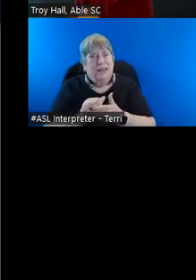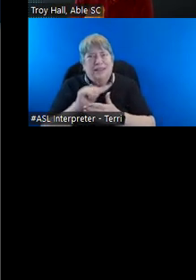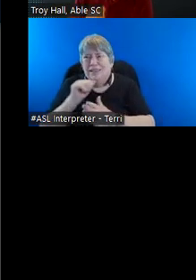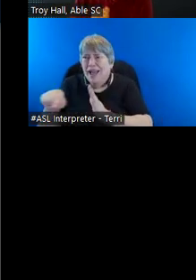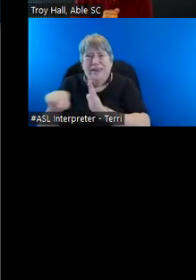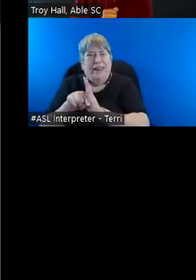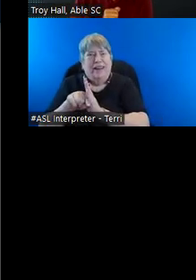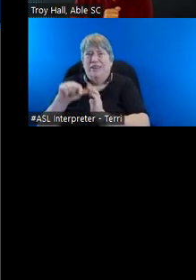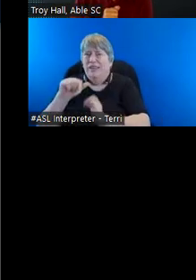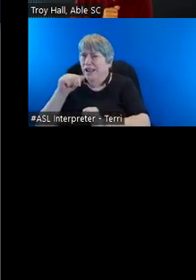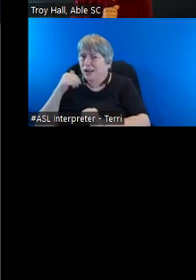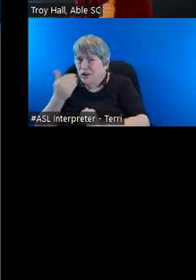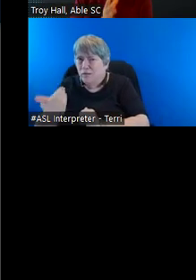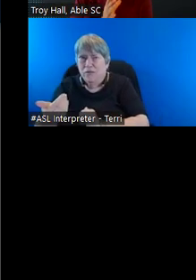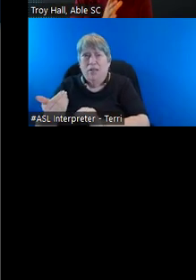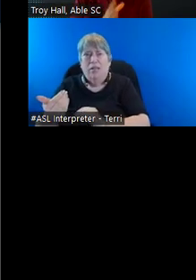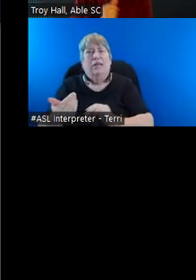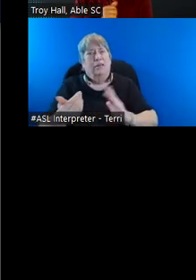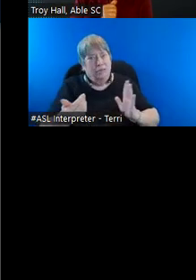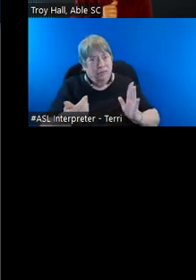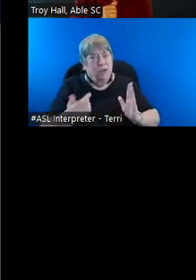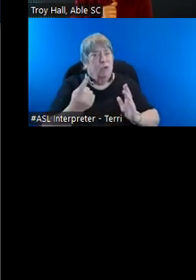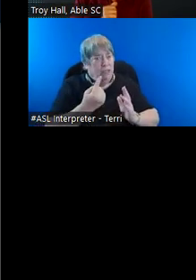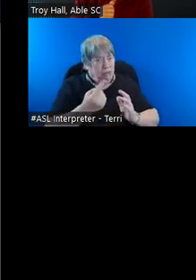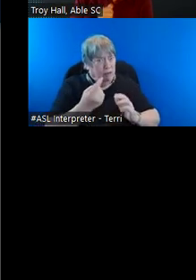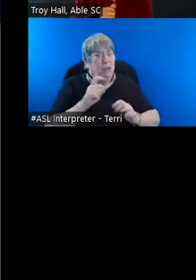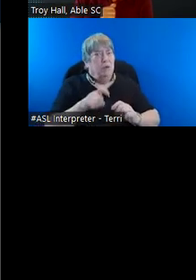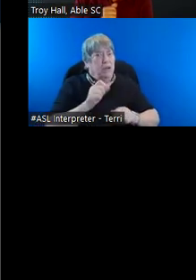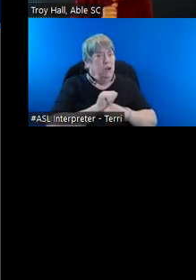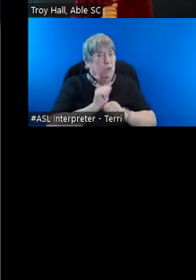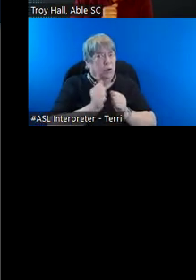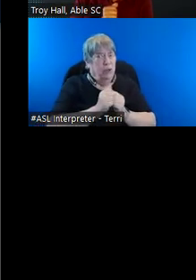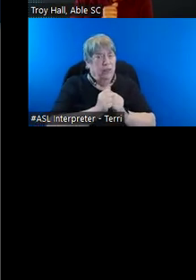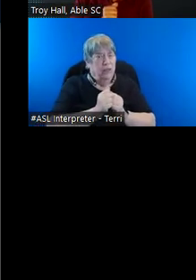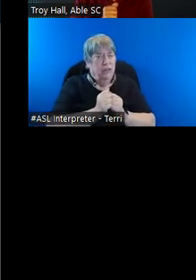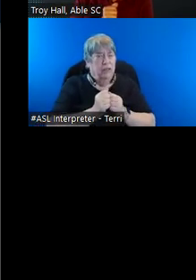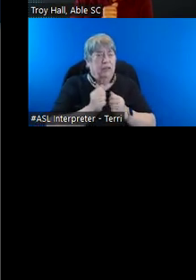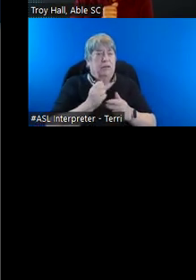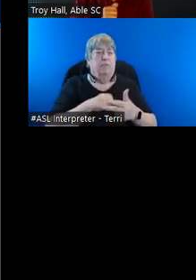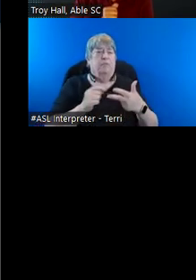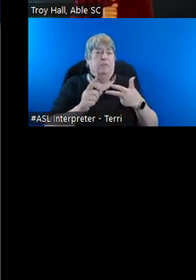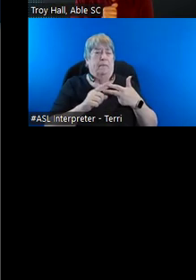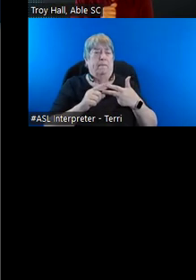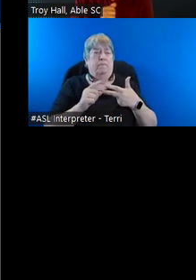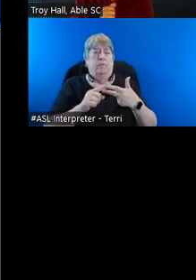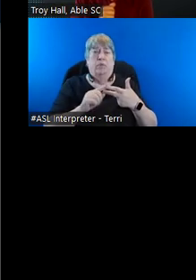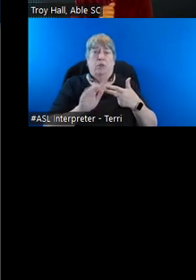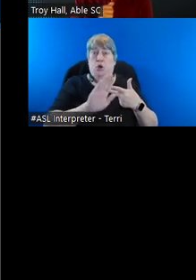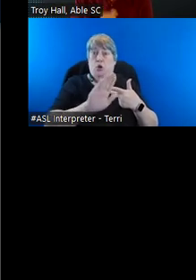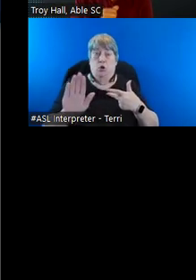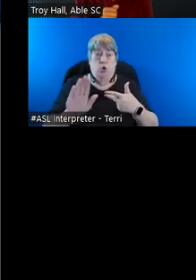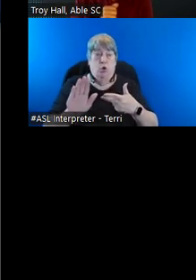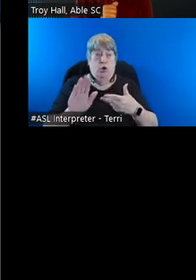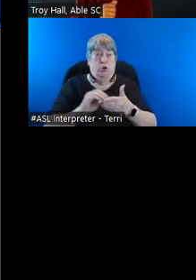What peer-based supports do your students or the youth you work with currently have access to? And then